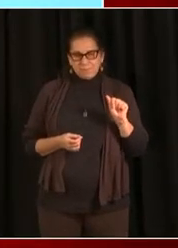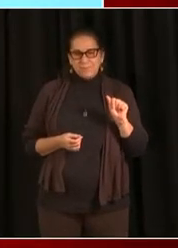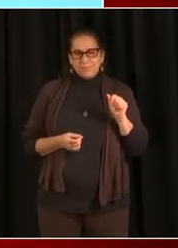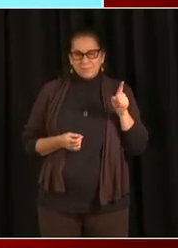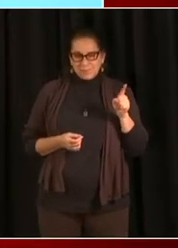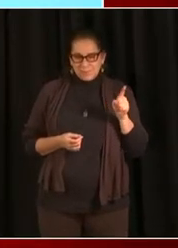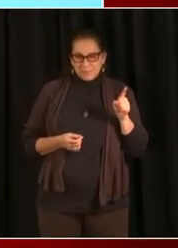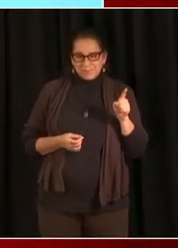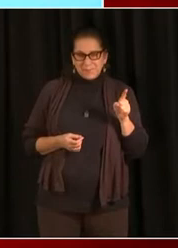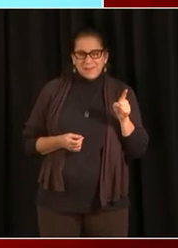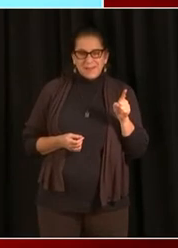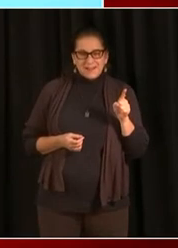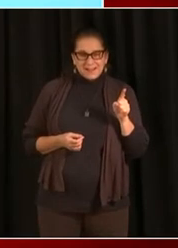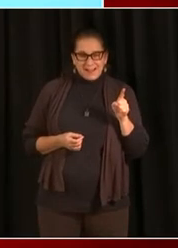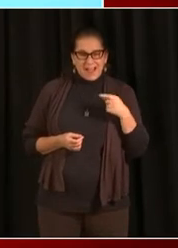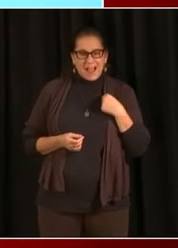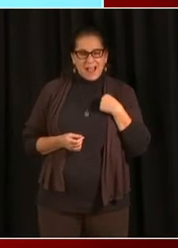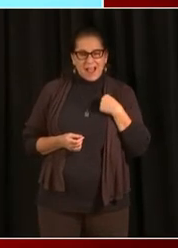been sustaining us.